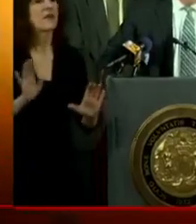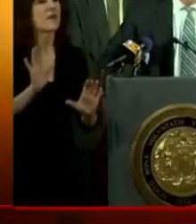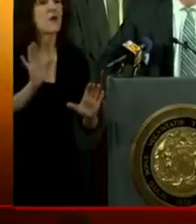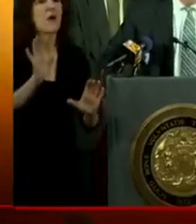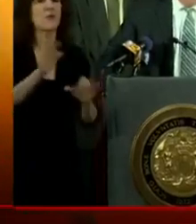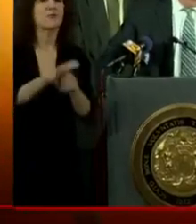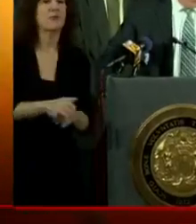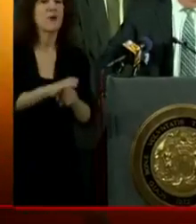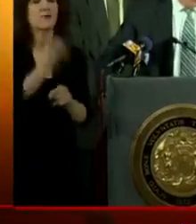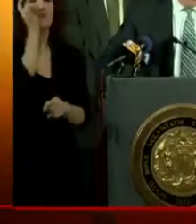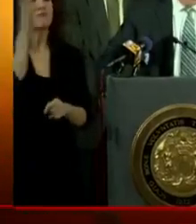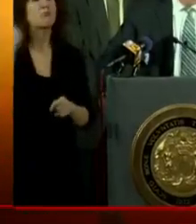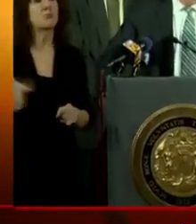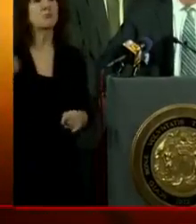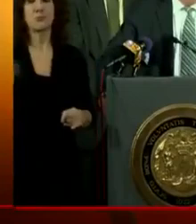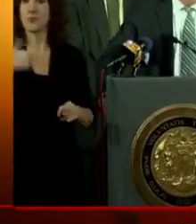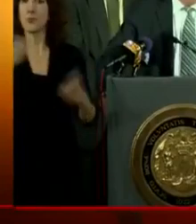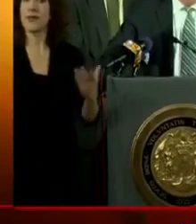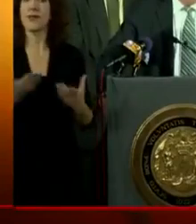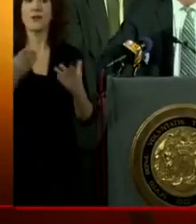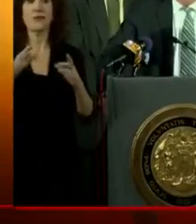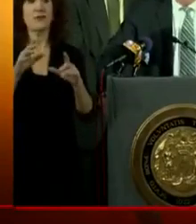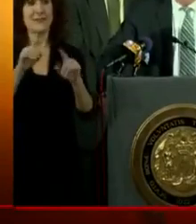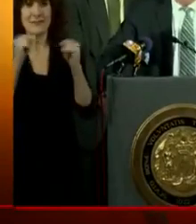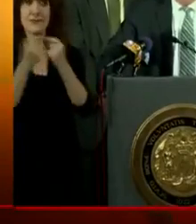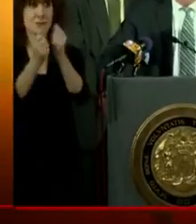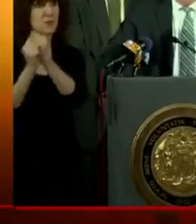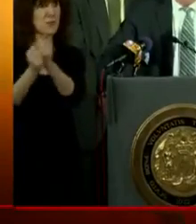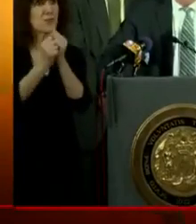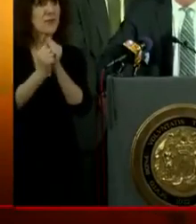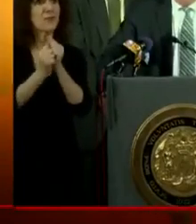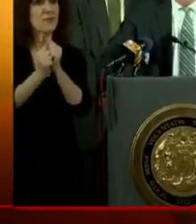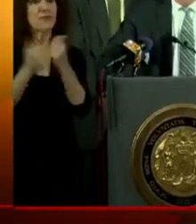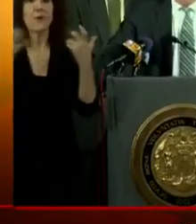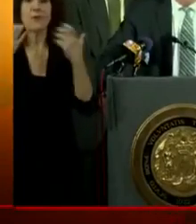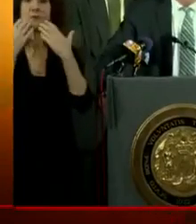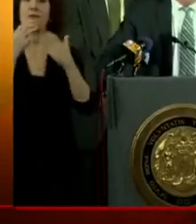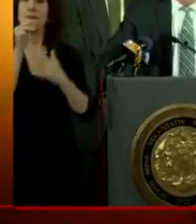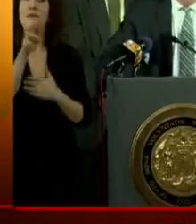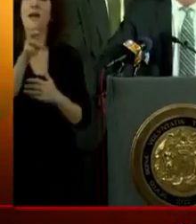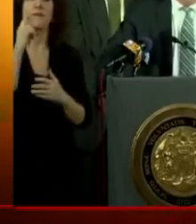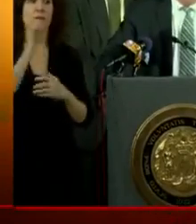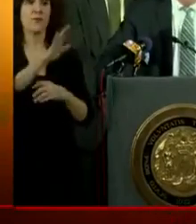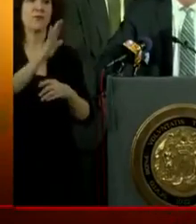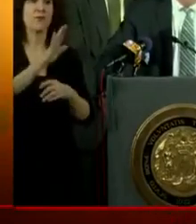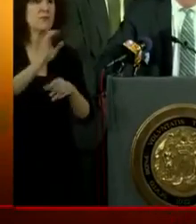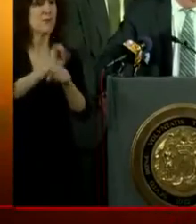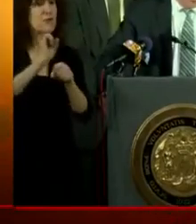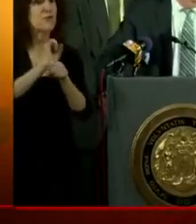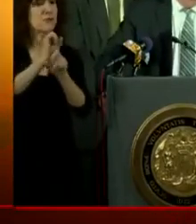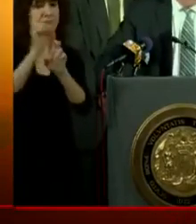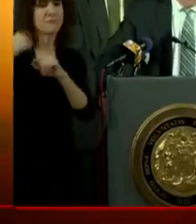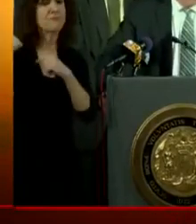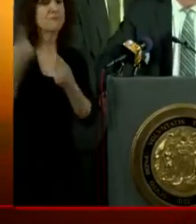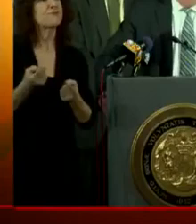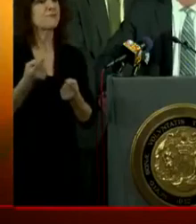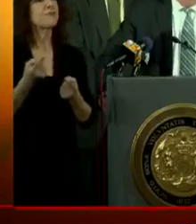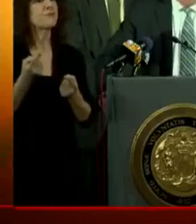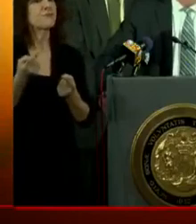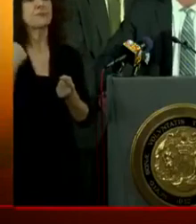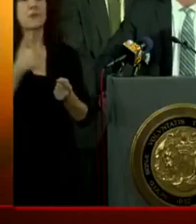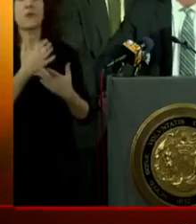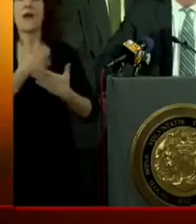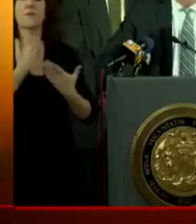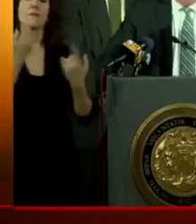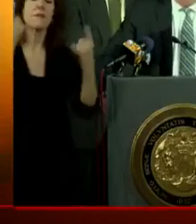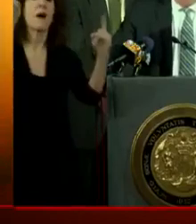under tremendous stress. We're all here on one team. You know, I want to thank the mayor for all of her involvement. We're just